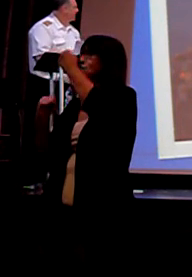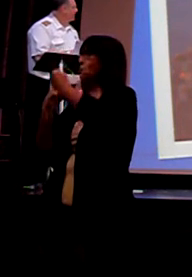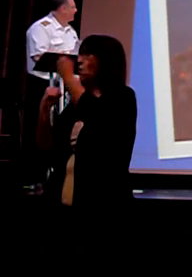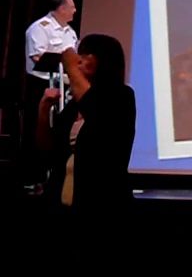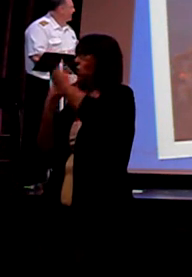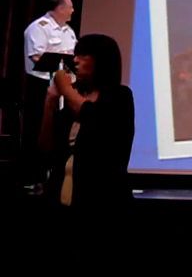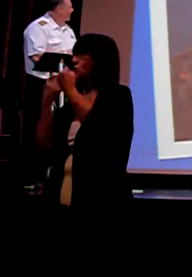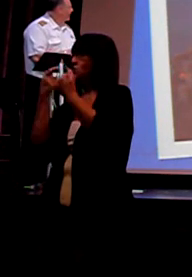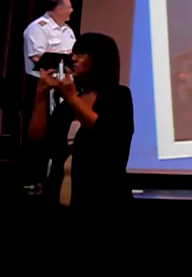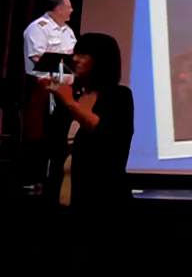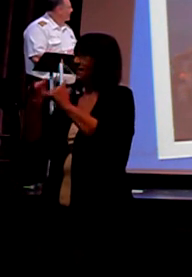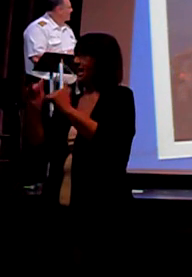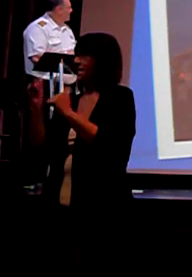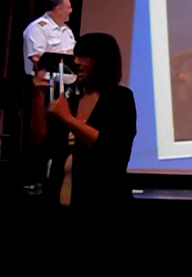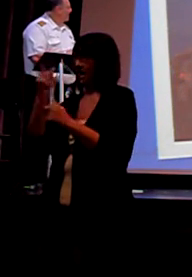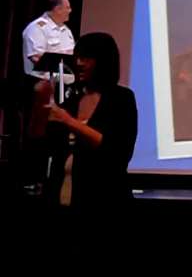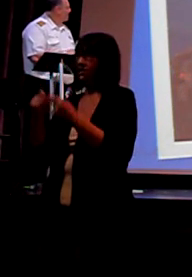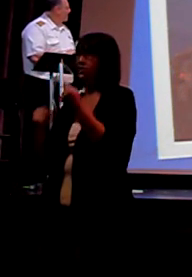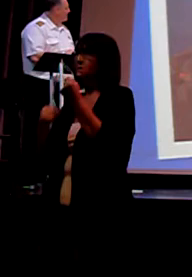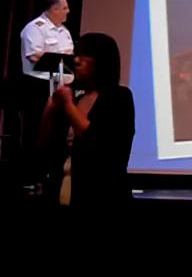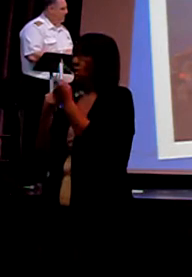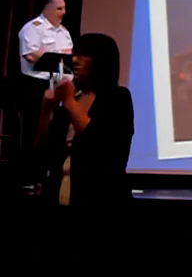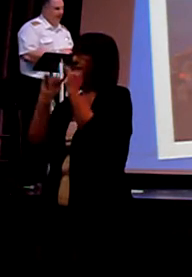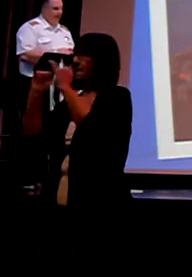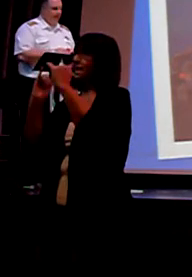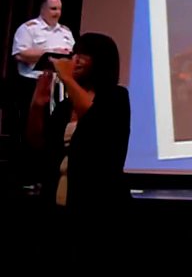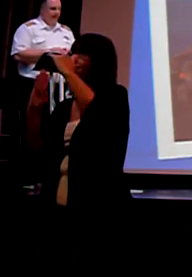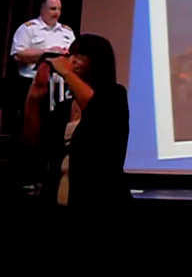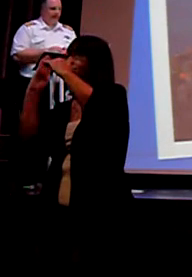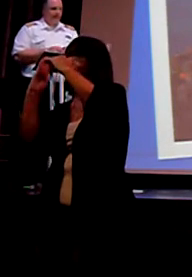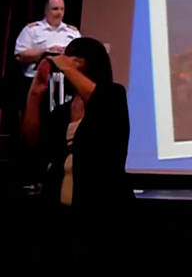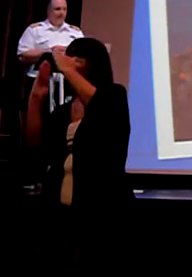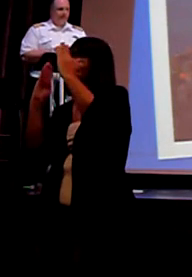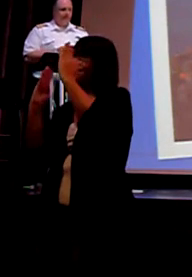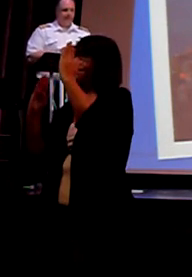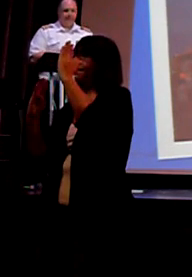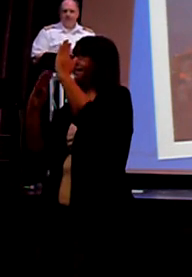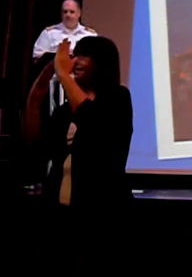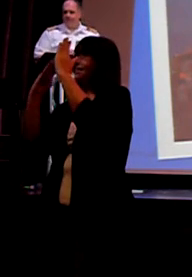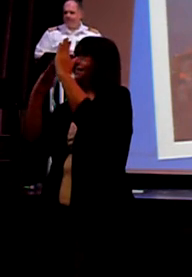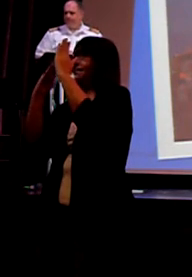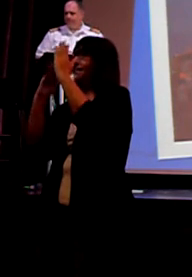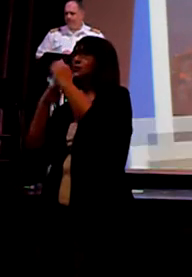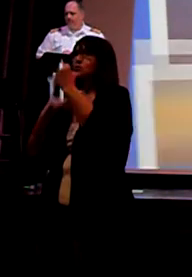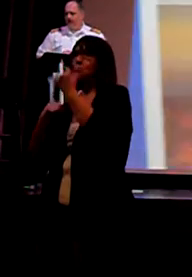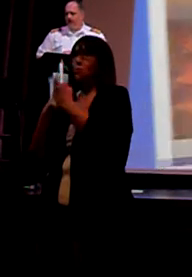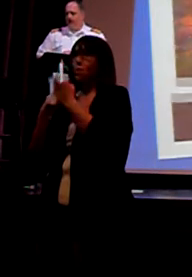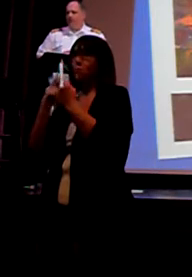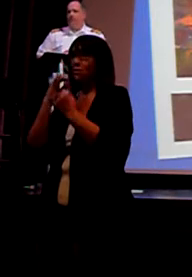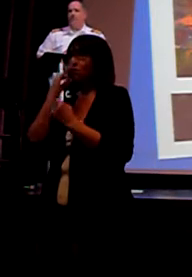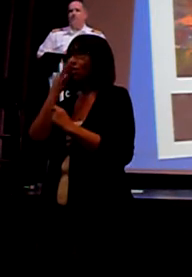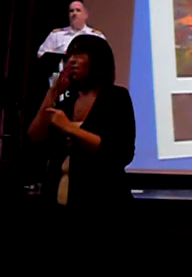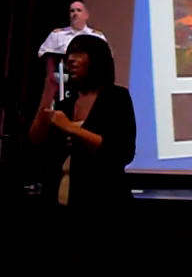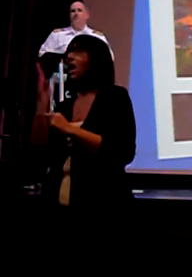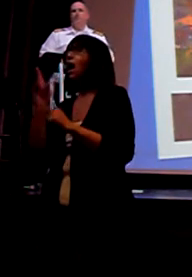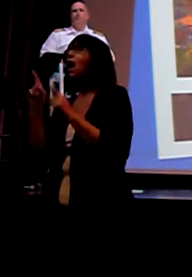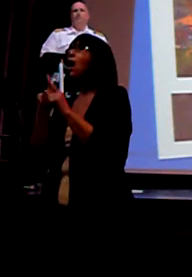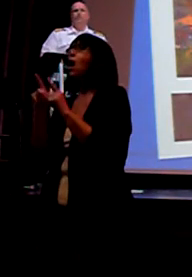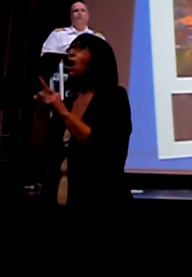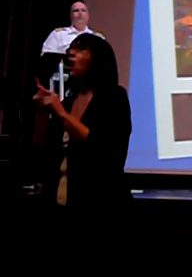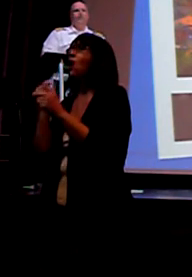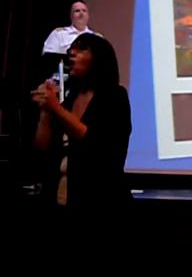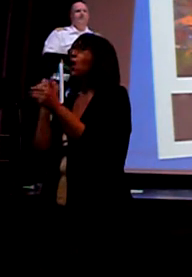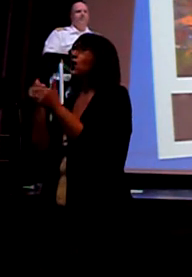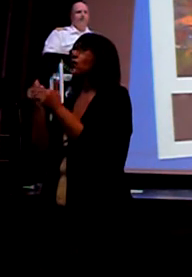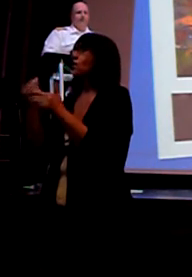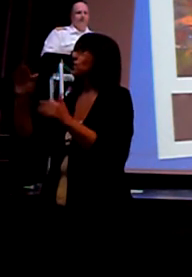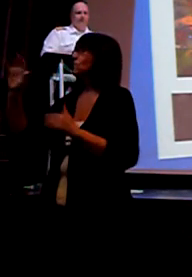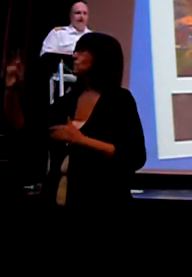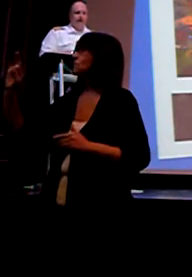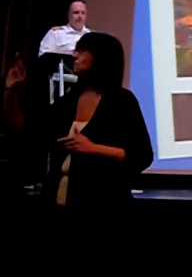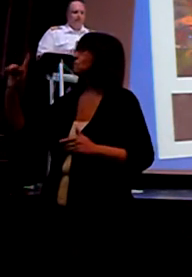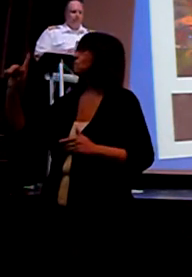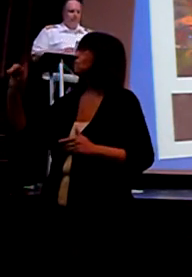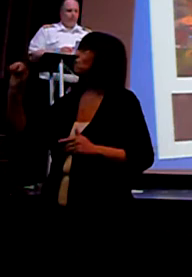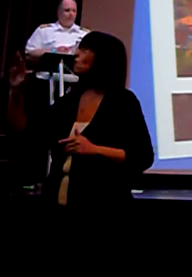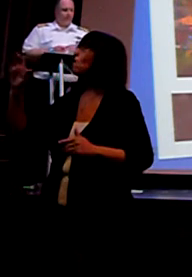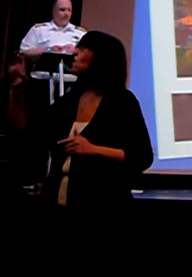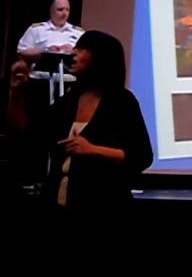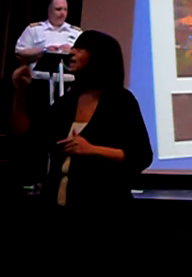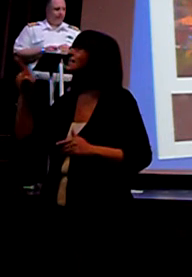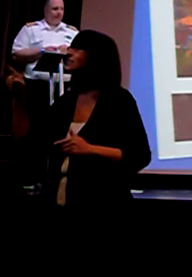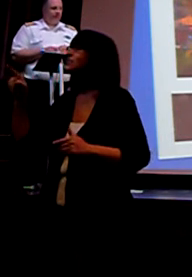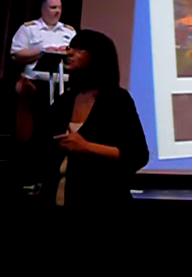still stays in the same angle here. And of course, it's close to Florence as well,